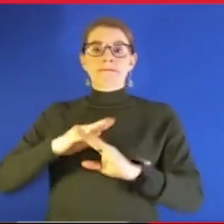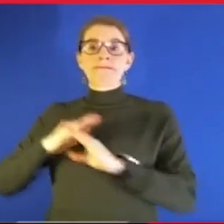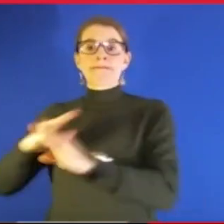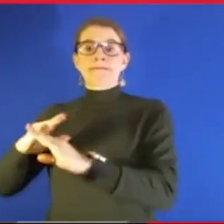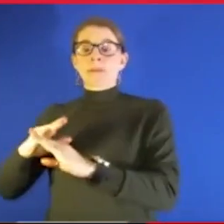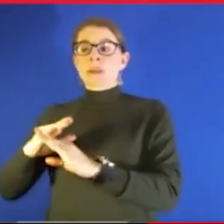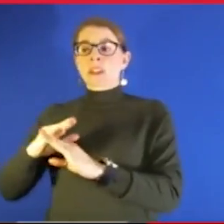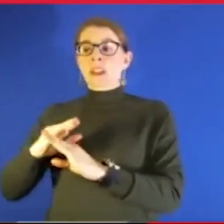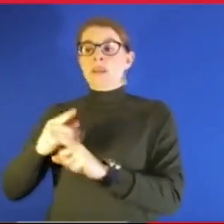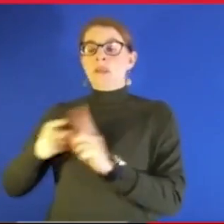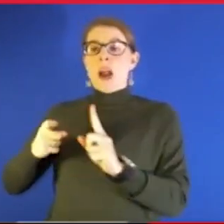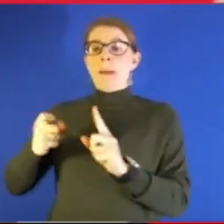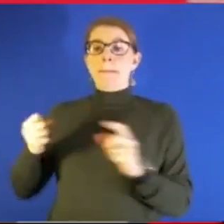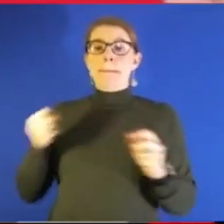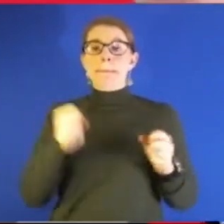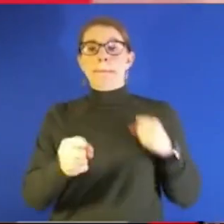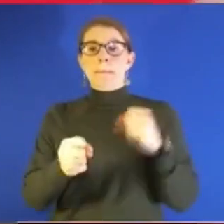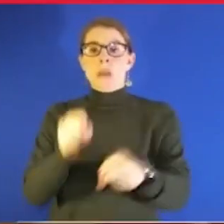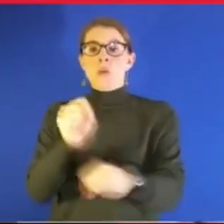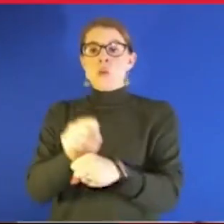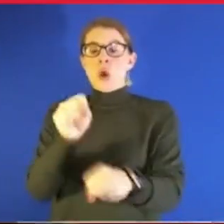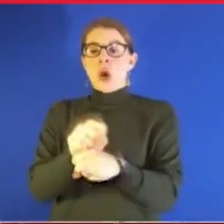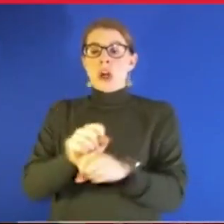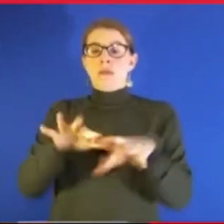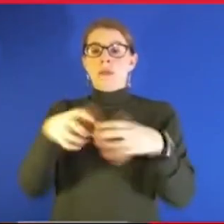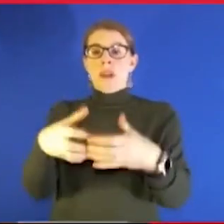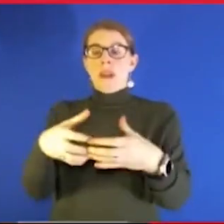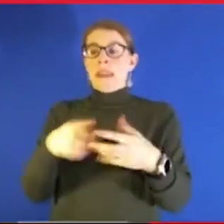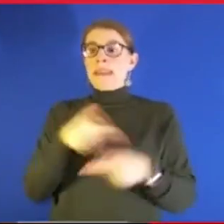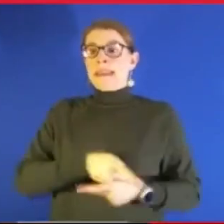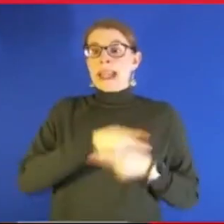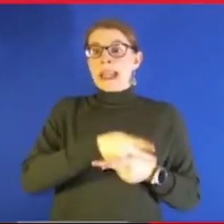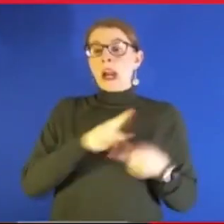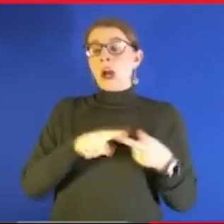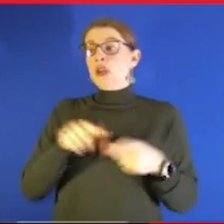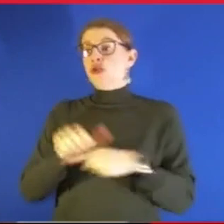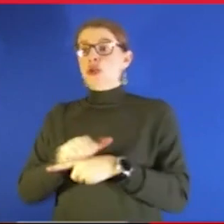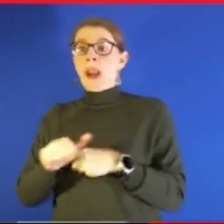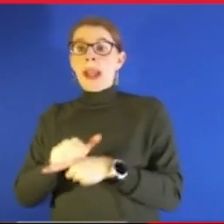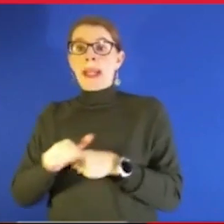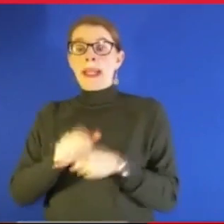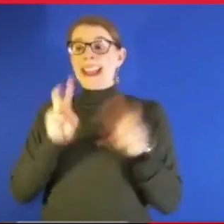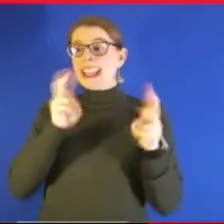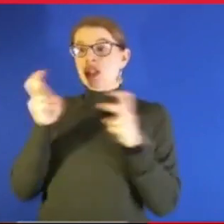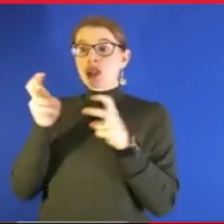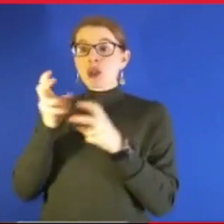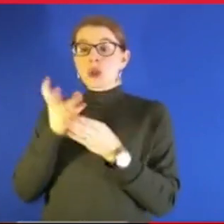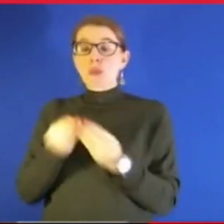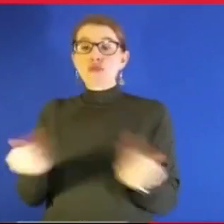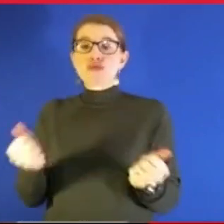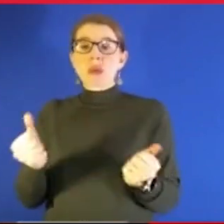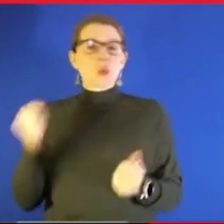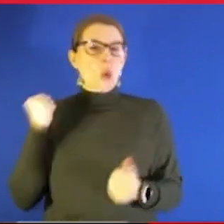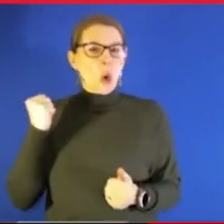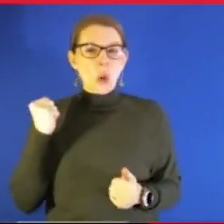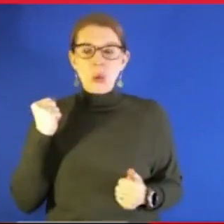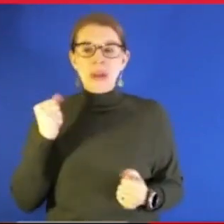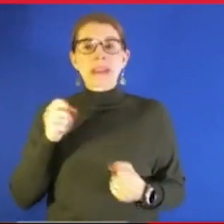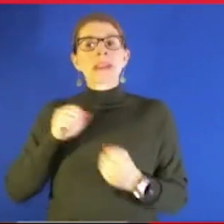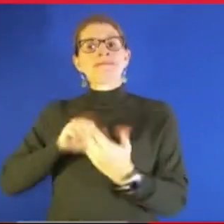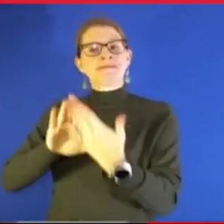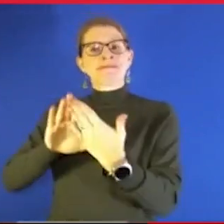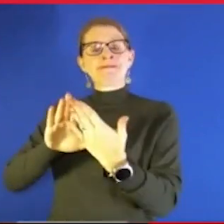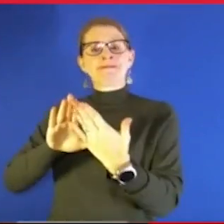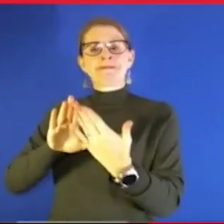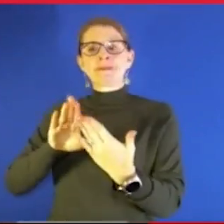workforce, whether that's daycare, whether that's training. These issues are not going to go away, and they require both short and